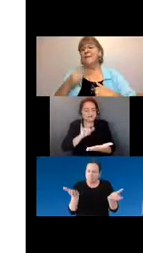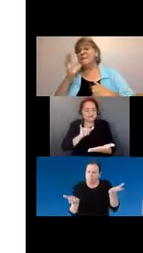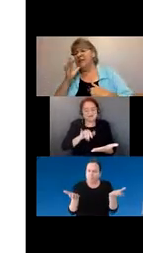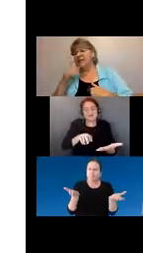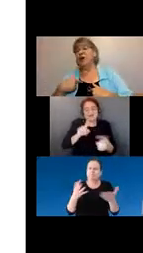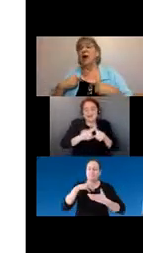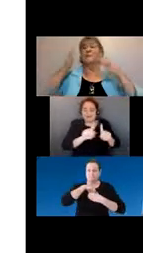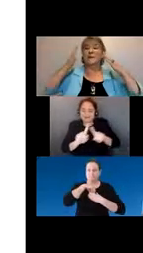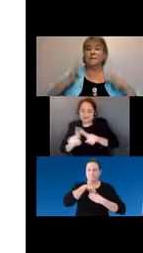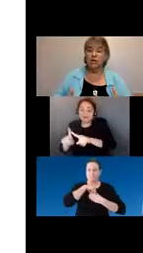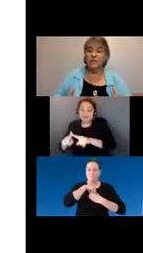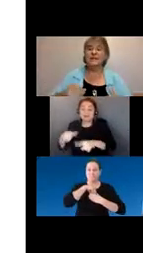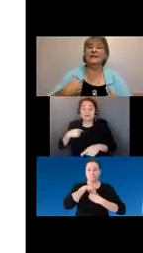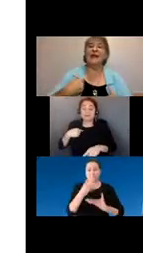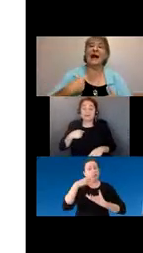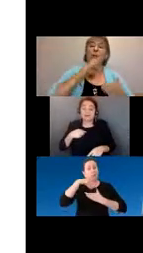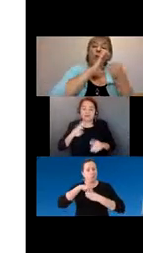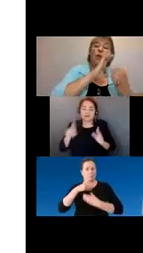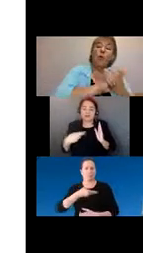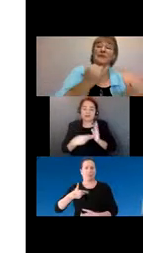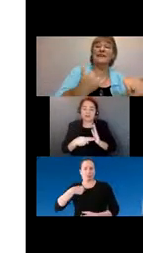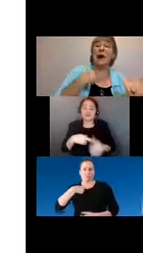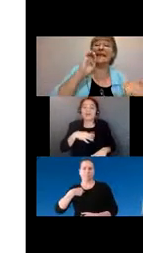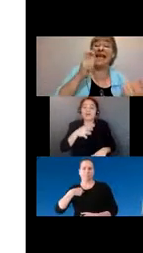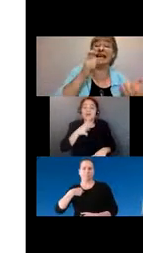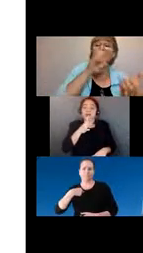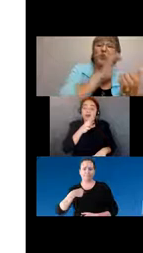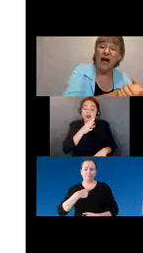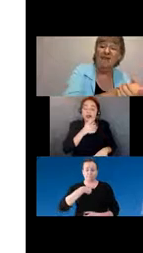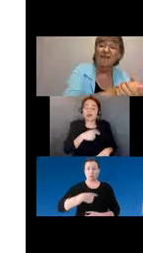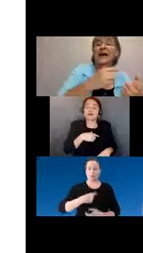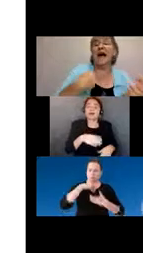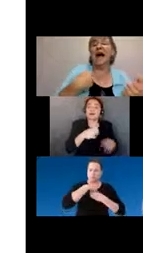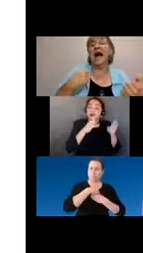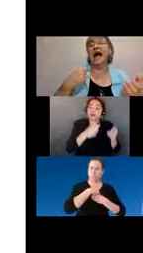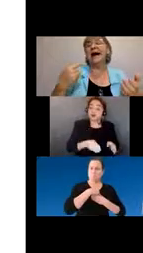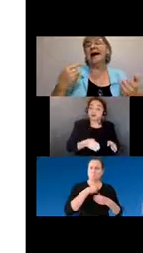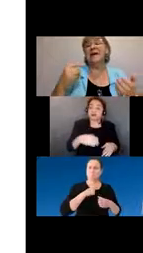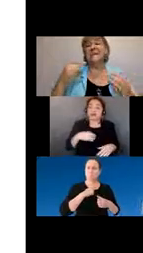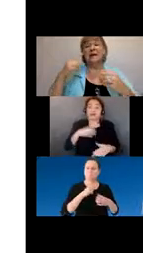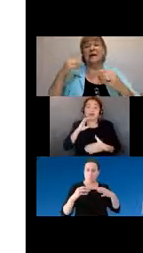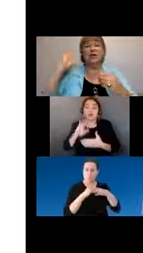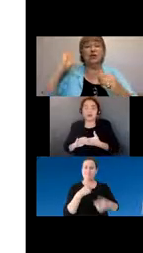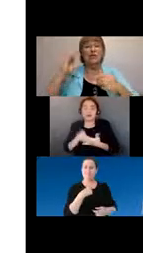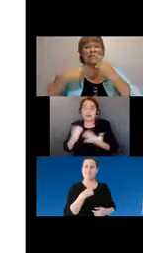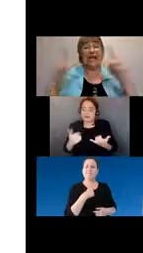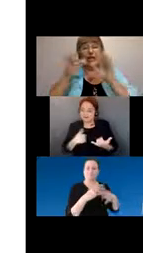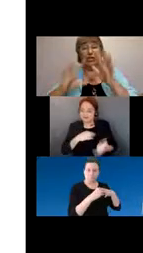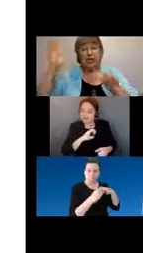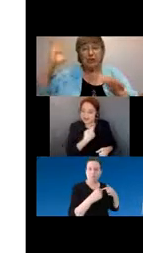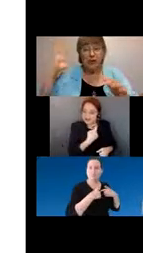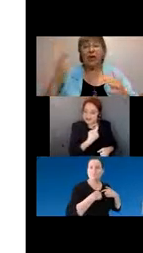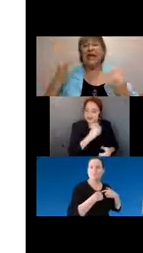roles. I'm a mother, I'm a person, I'm a wife, now I'm an ex-wife. I used to be a sign